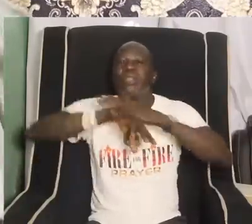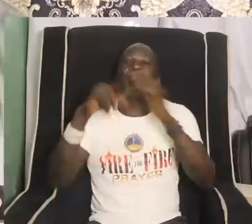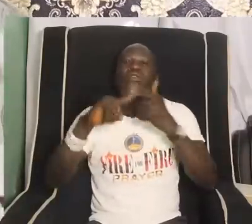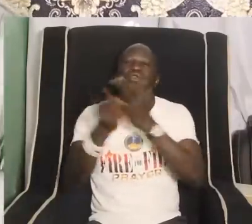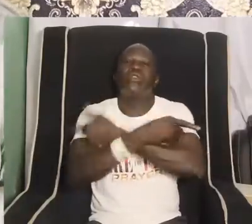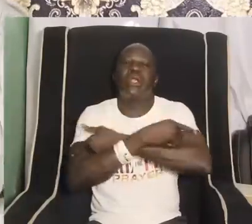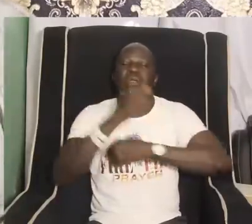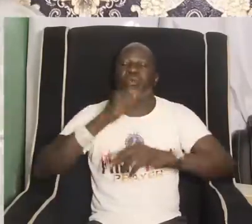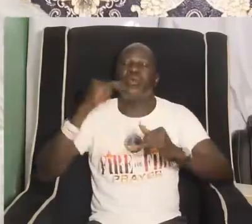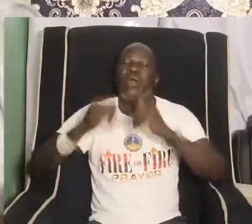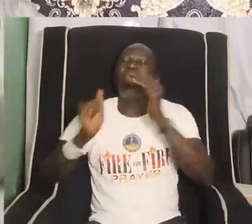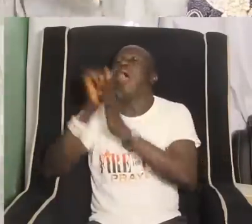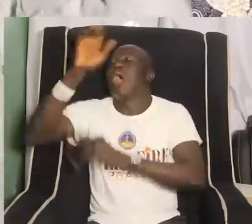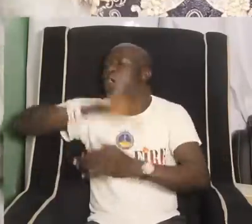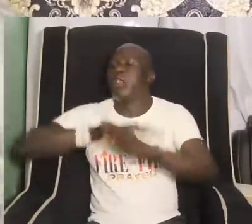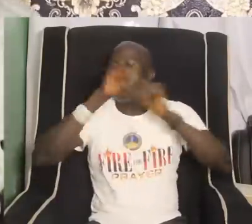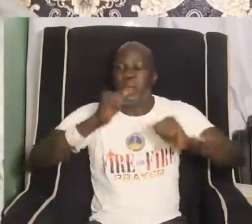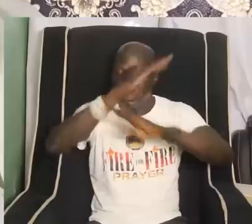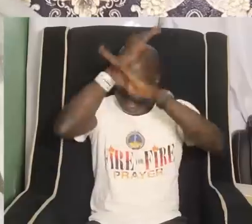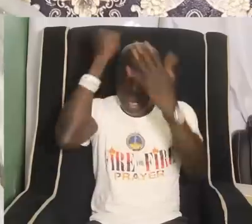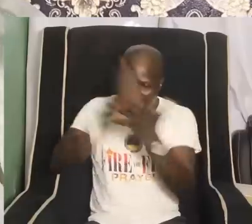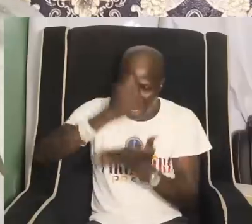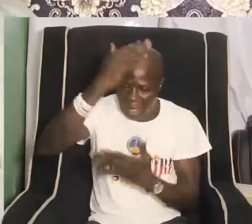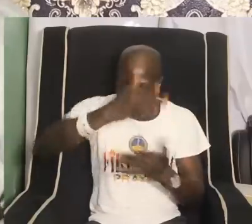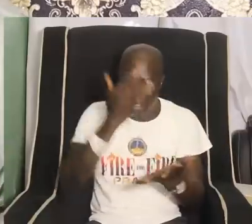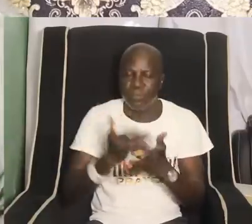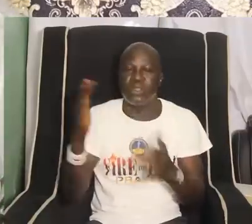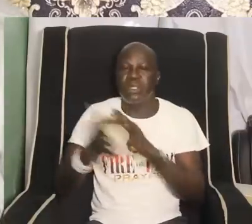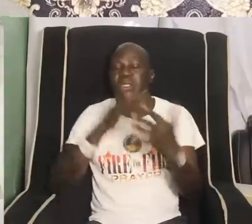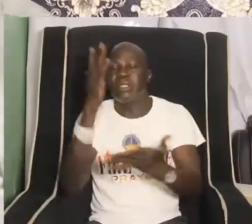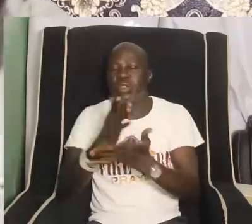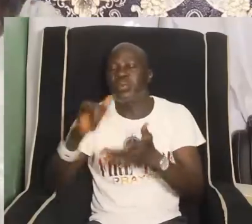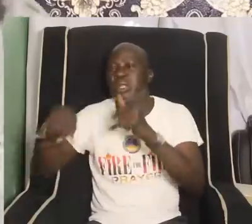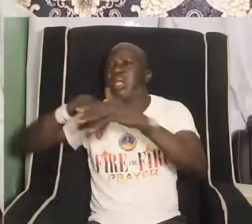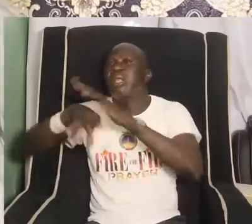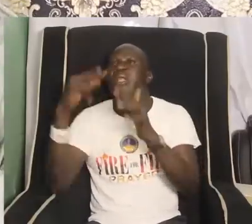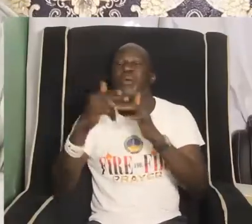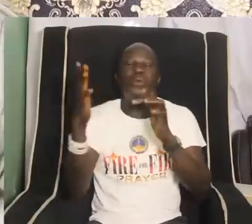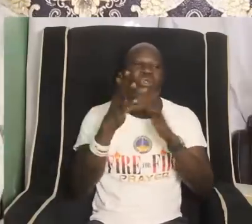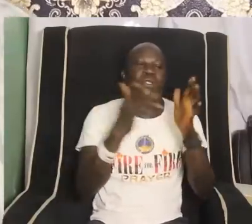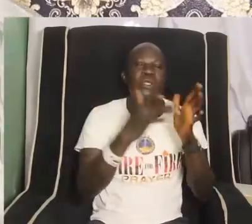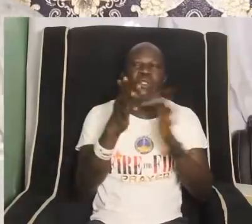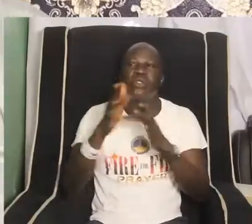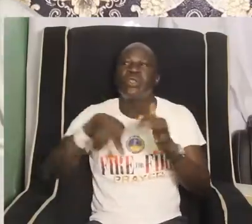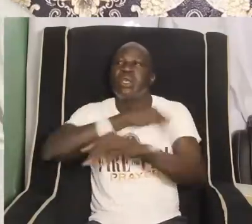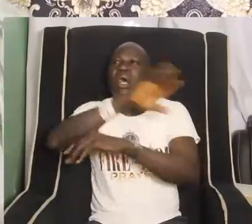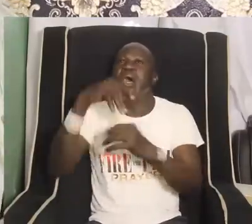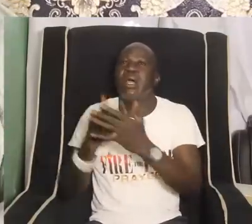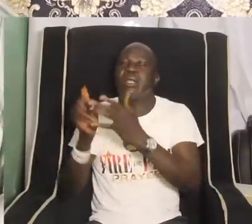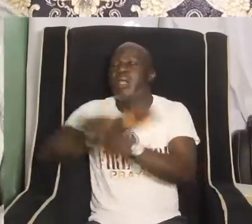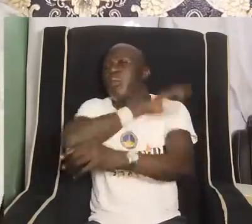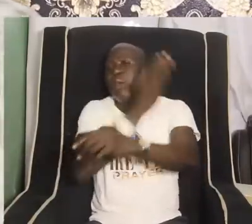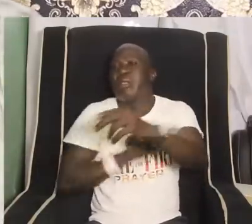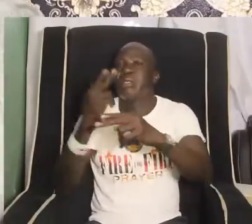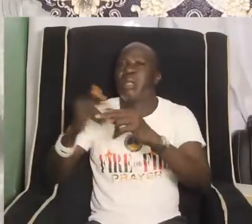o ne lo. From today henceforth. Agba yen do pe. Amen. Me suri da yada mu. In the name of Jesus. Lebu da ne kapa. In the